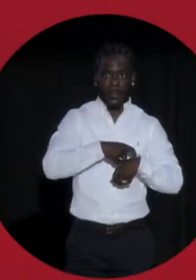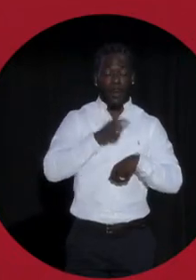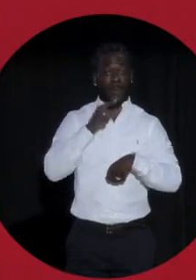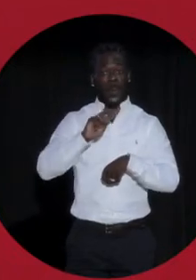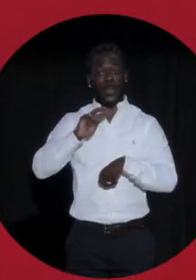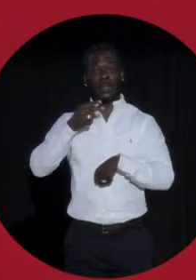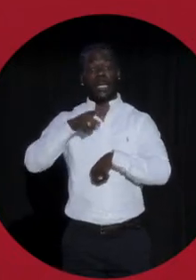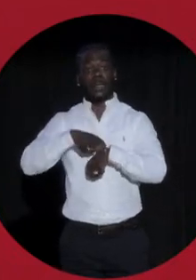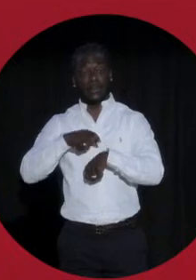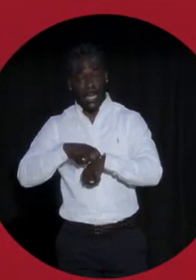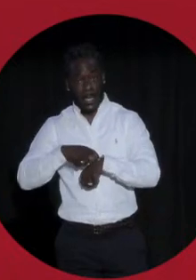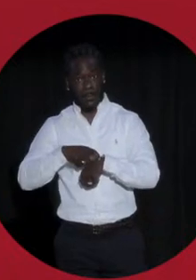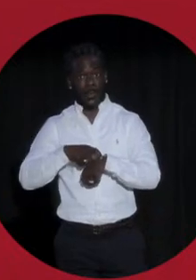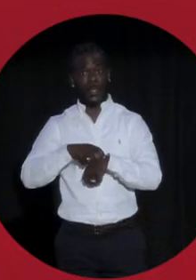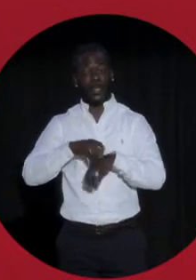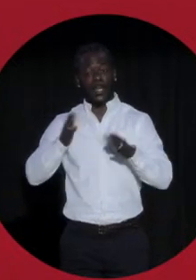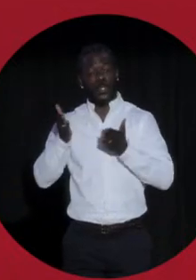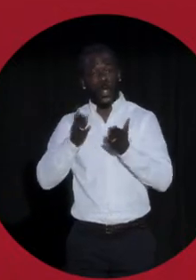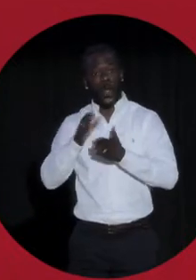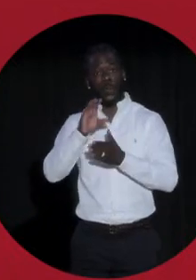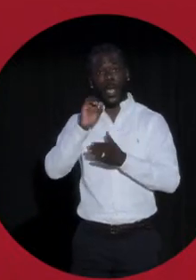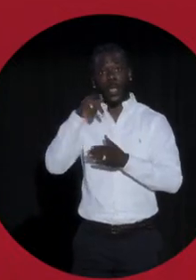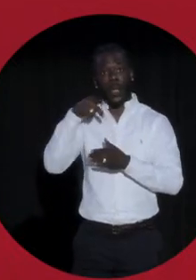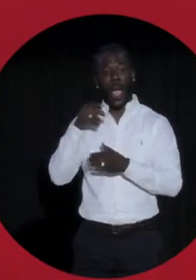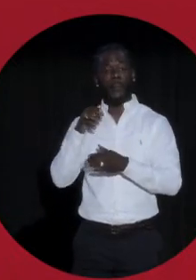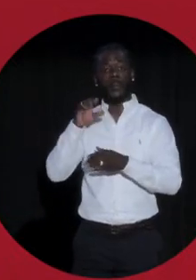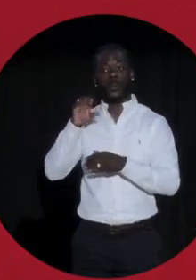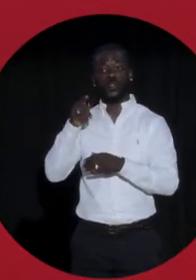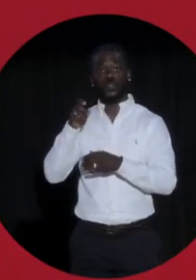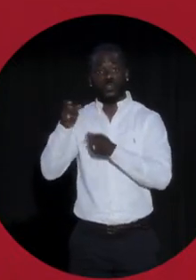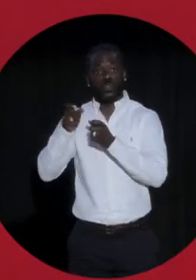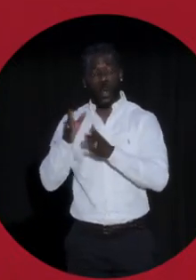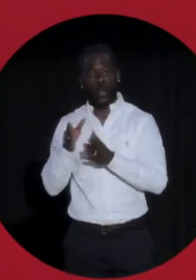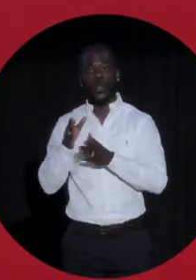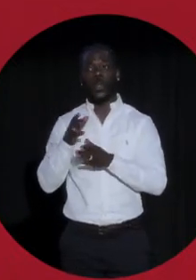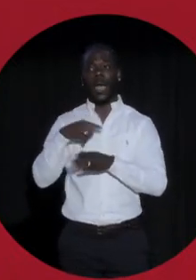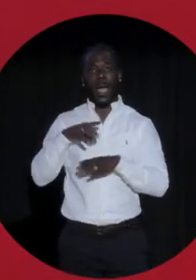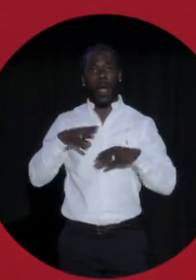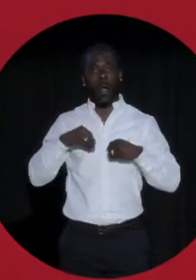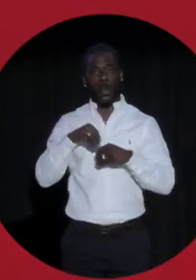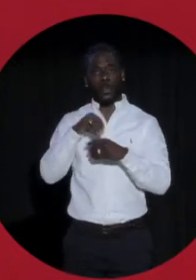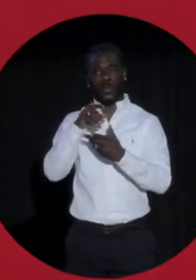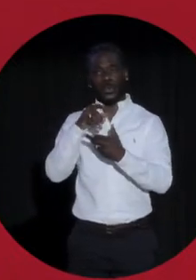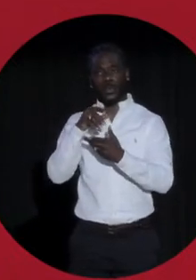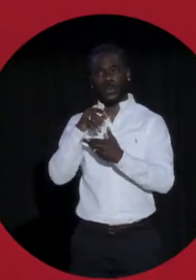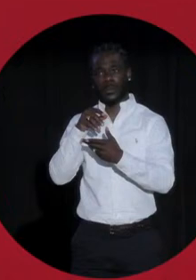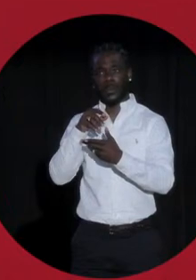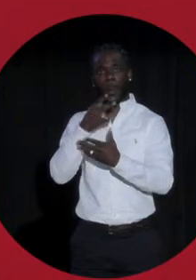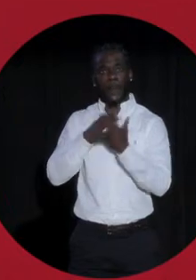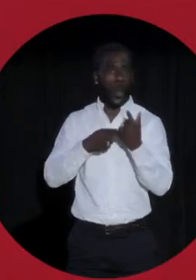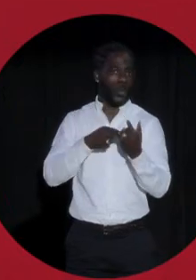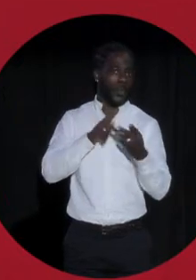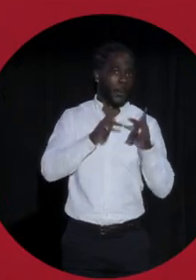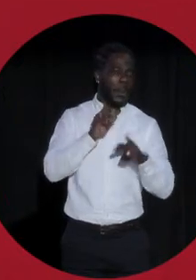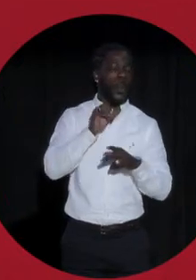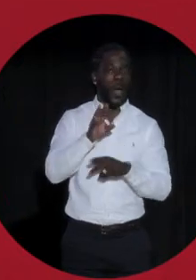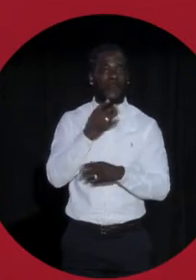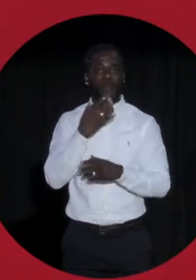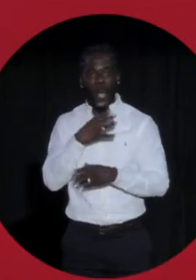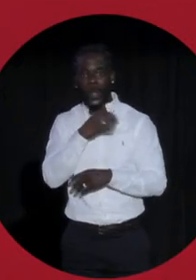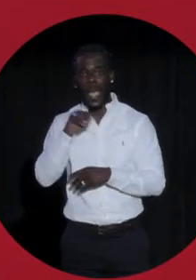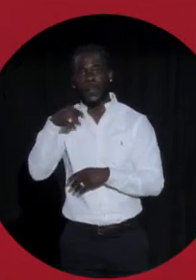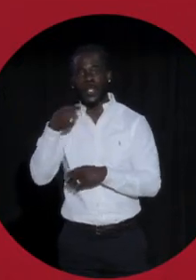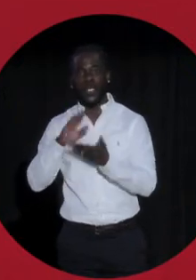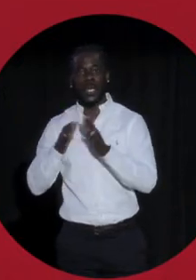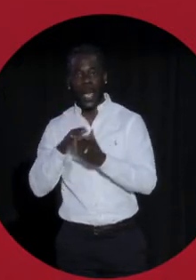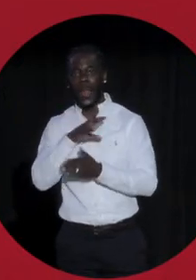A woman elected for the first time to serve as comptroller. Our own attorney general and state's treasurer, both of color and both Prince George's. And